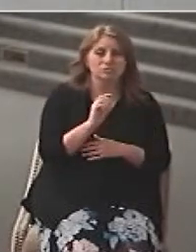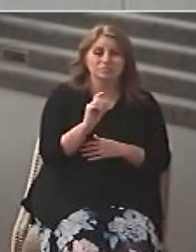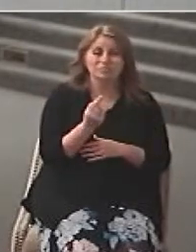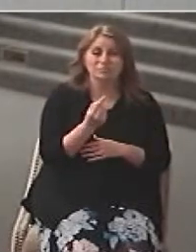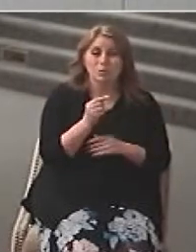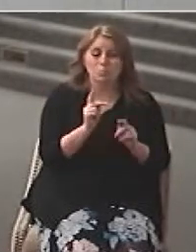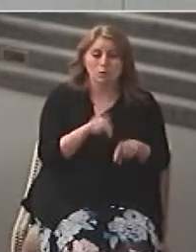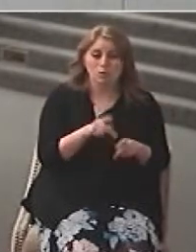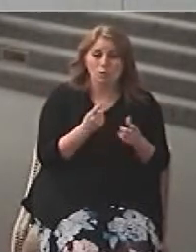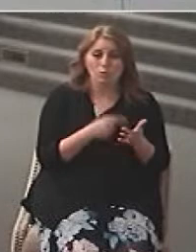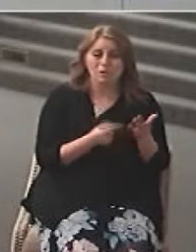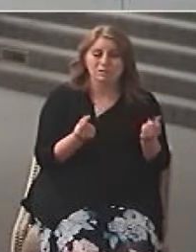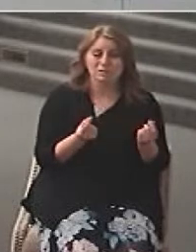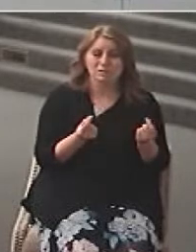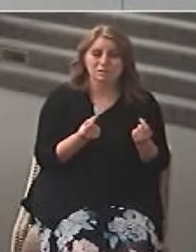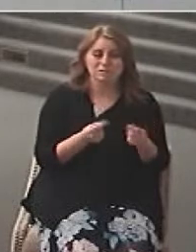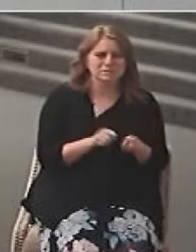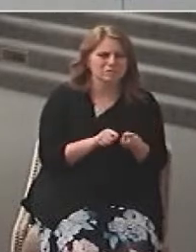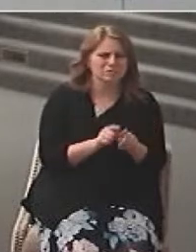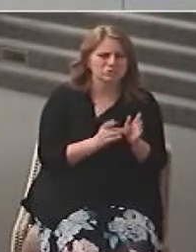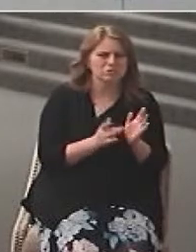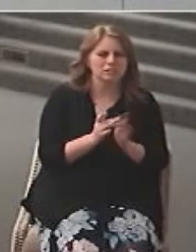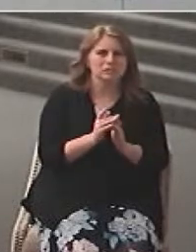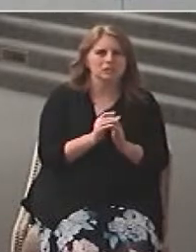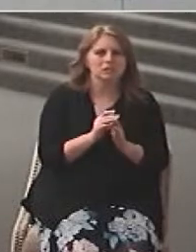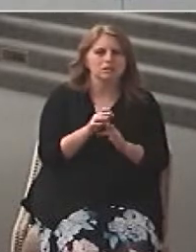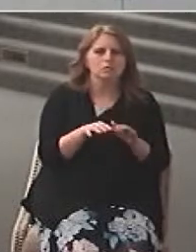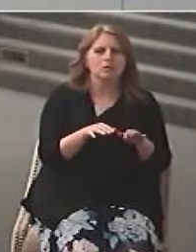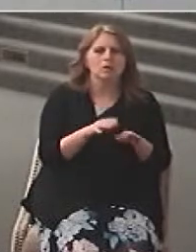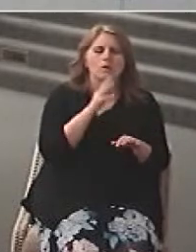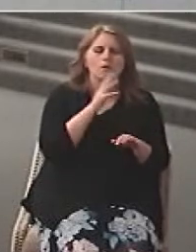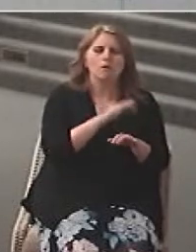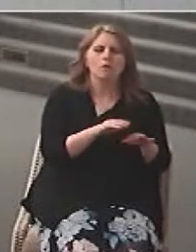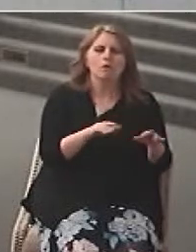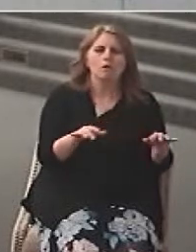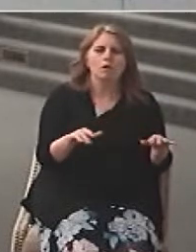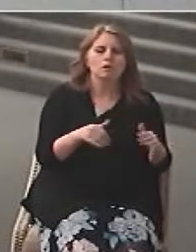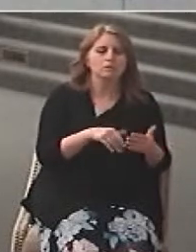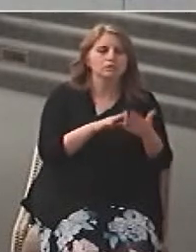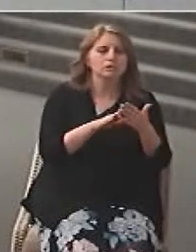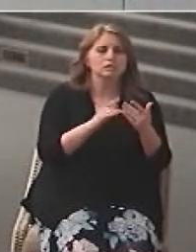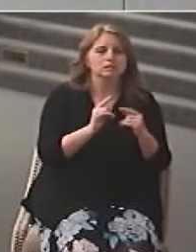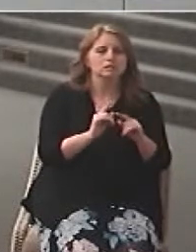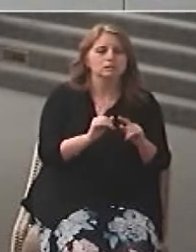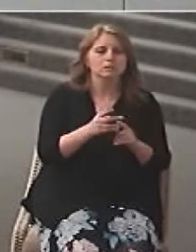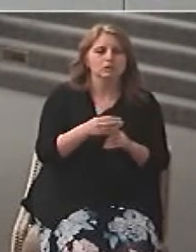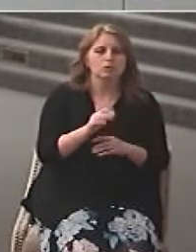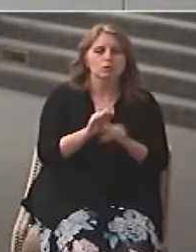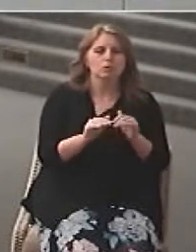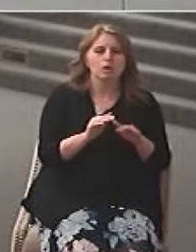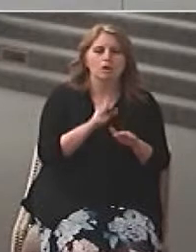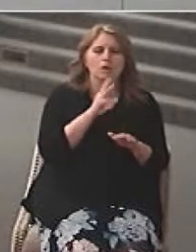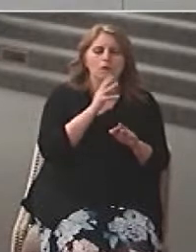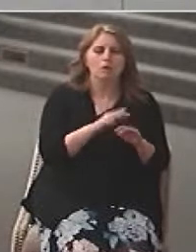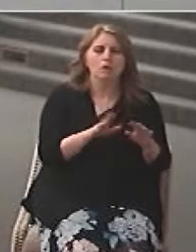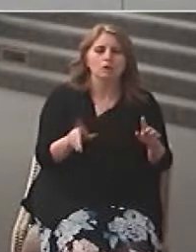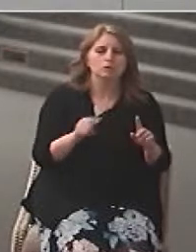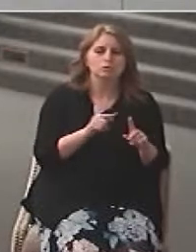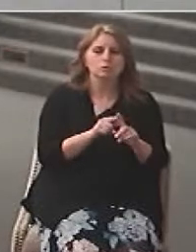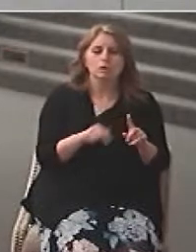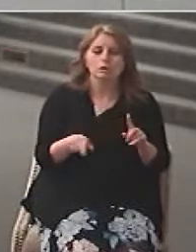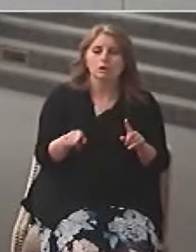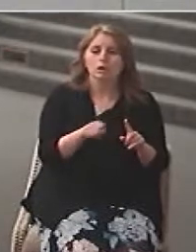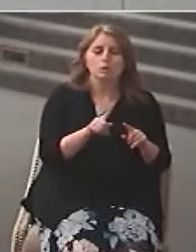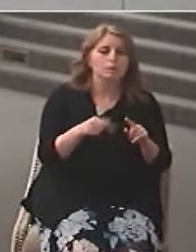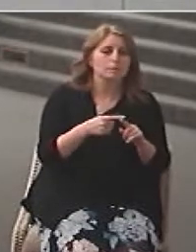did. He's the same Jesus that walked out on the water in front of the disciples, and Peter walked out on the water towards Him. And then when Peter got his eyes